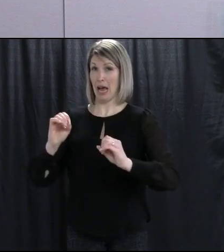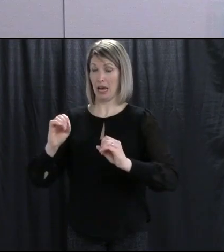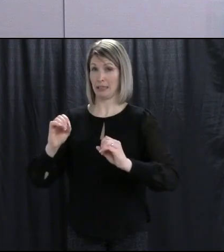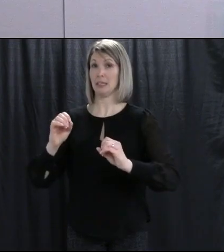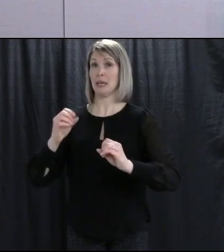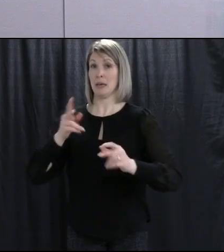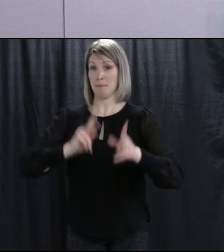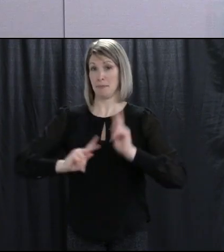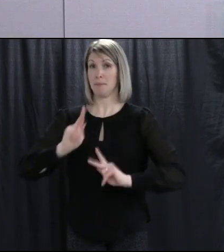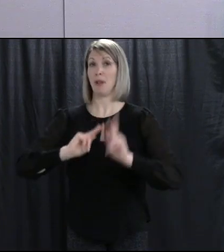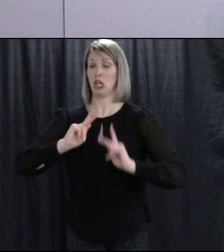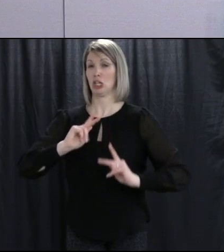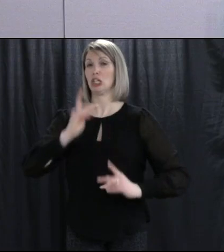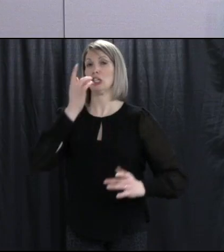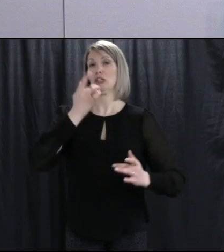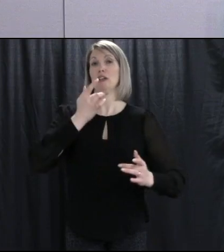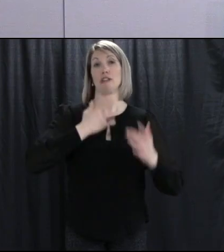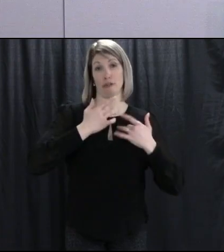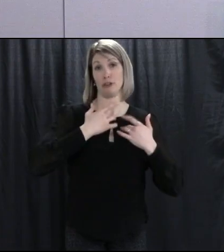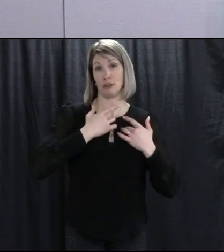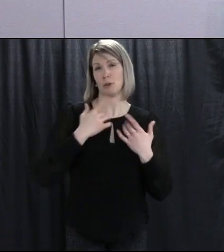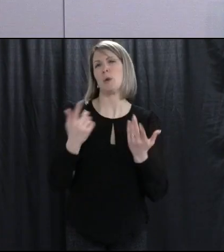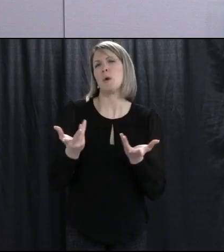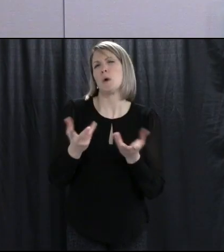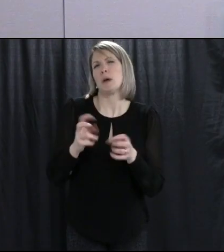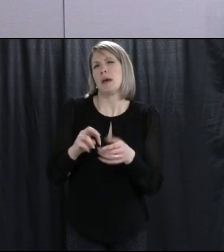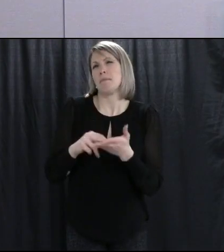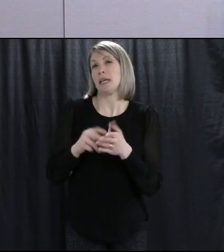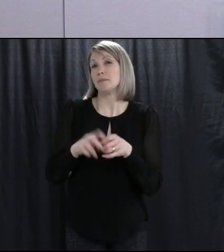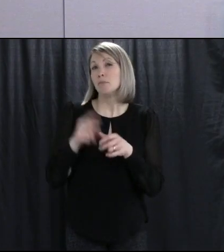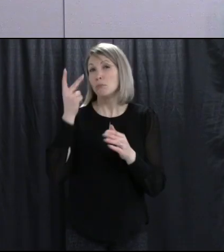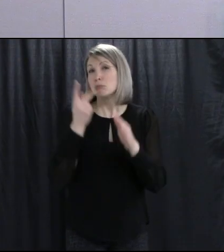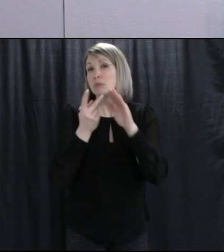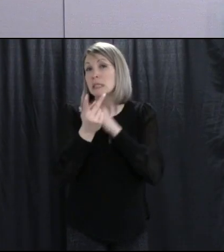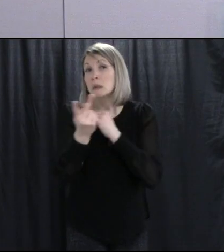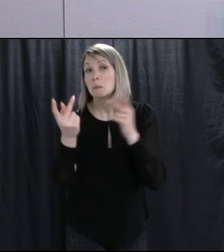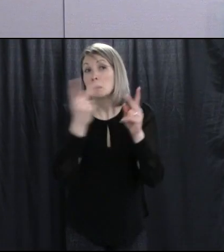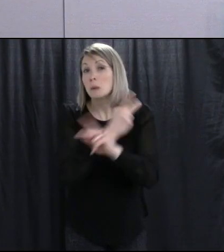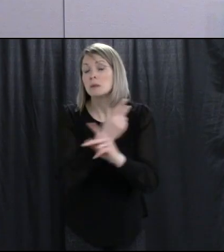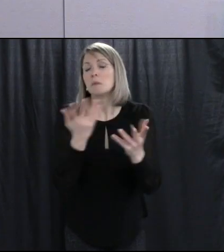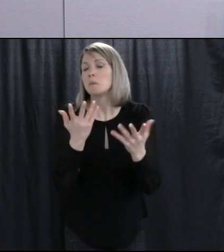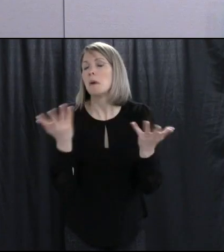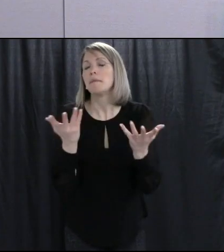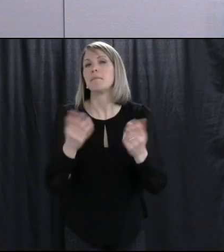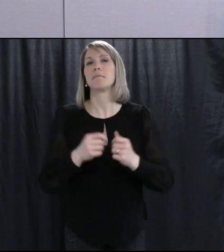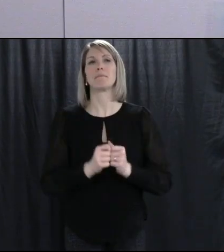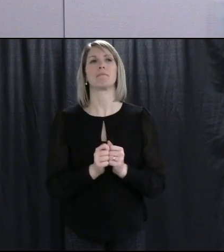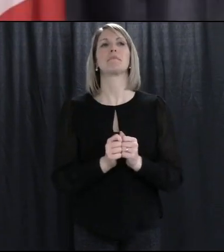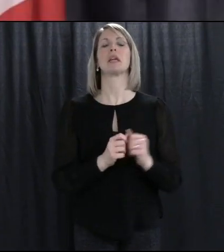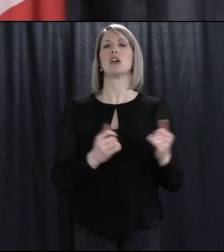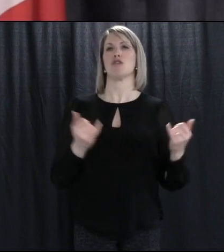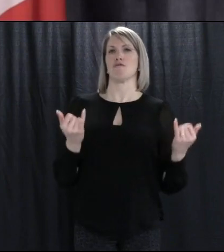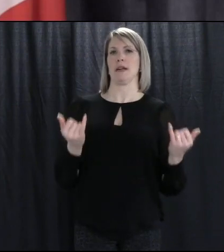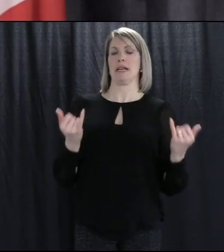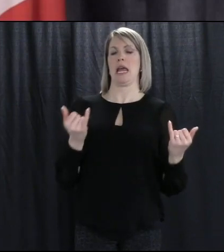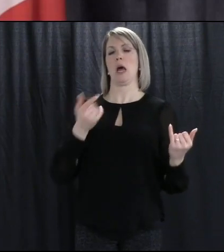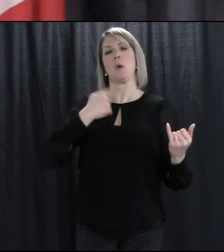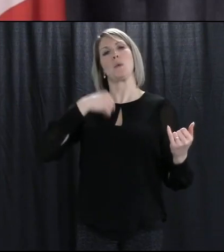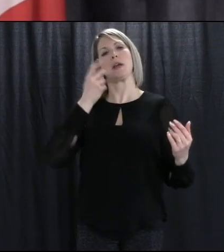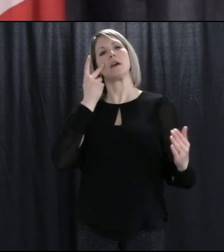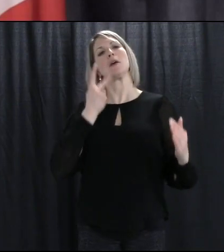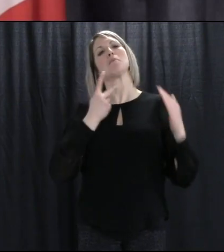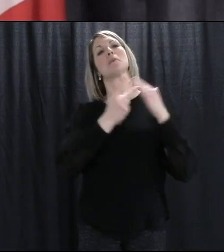have time to get out ahead of this. We don't want to see an increase in cases like we're seeing elsewhere